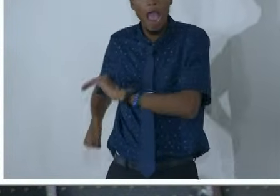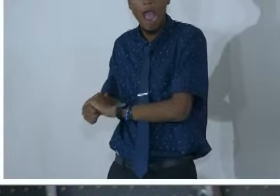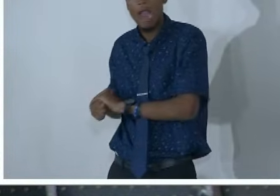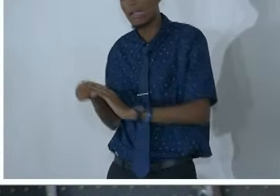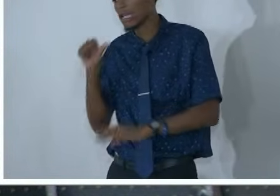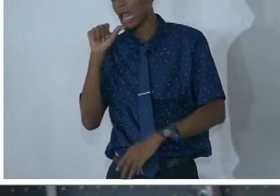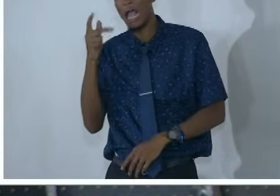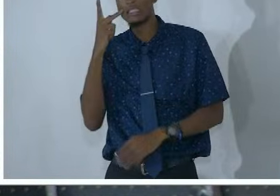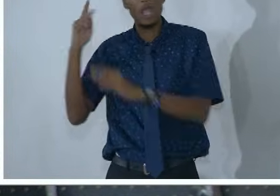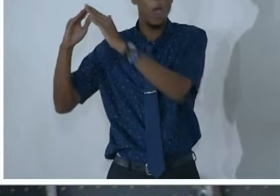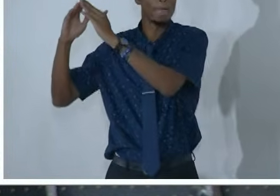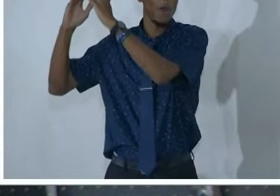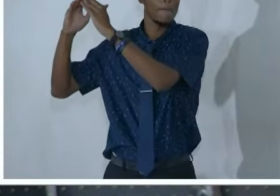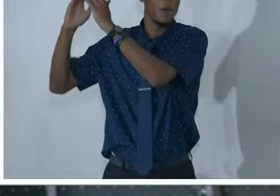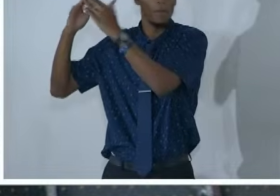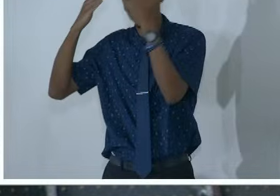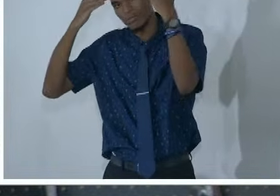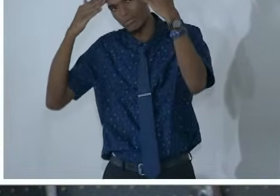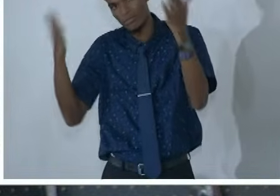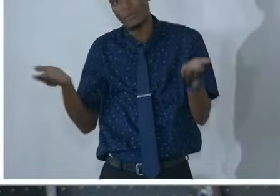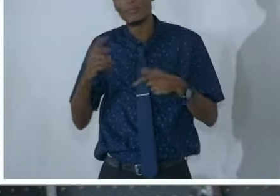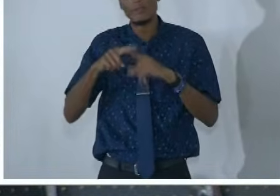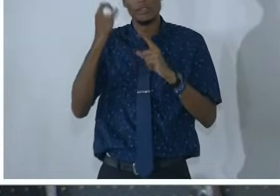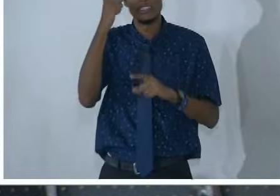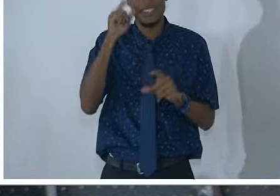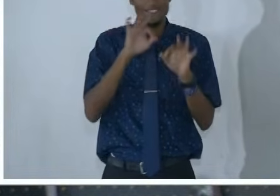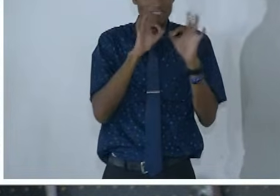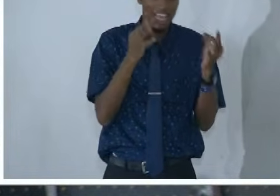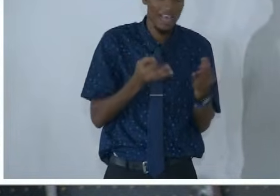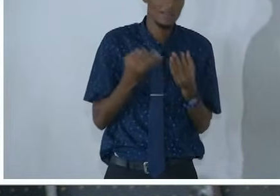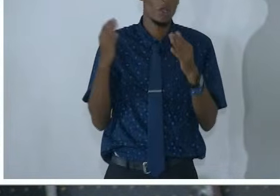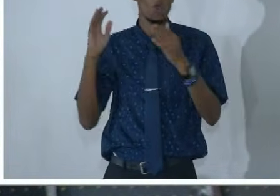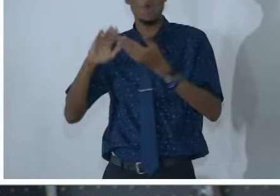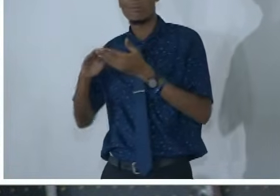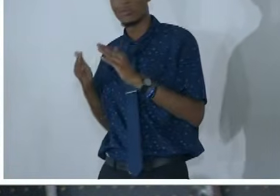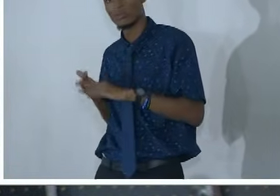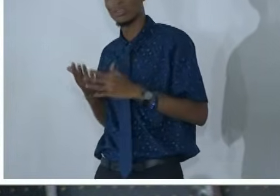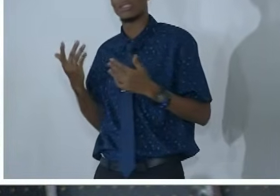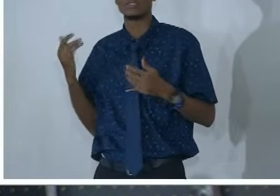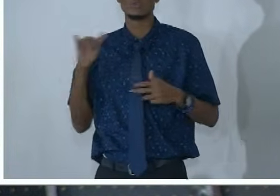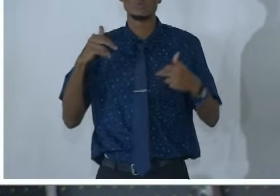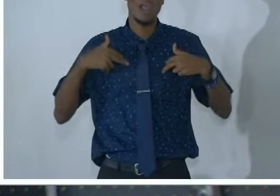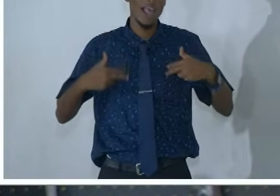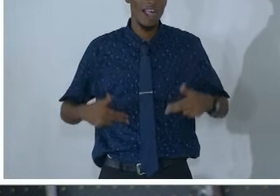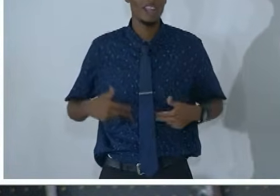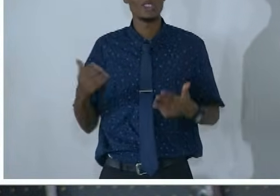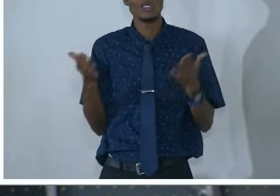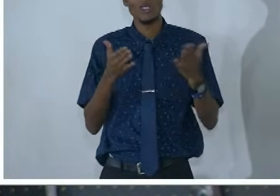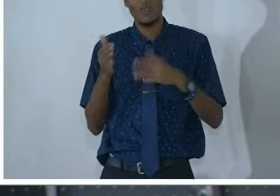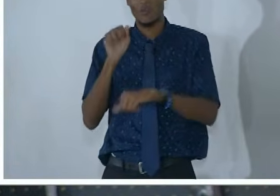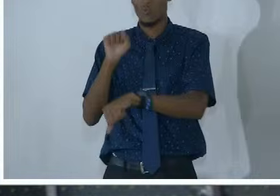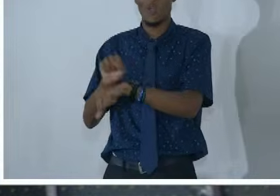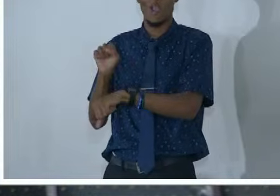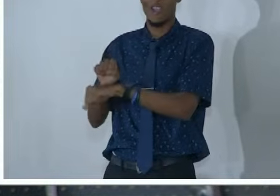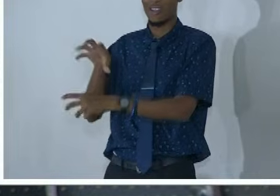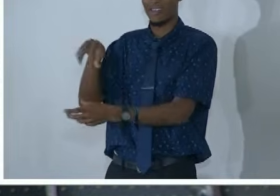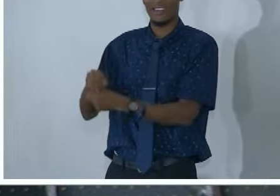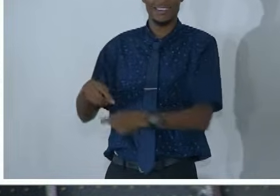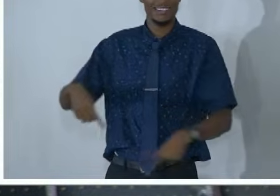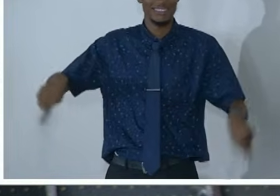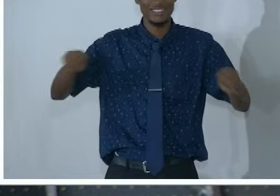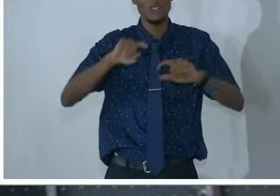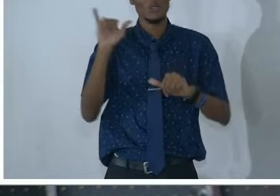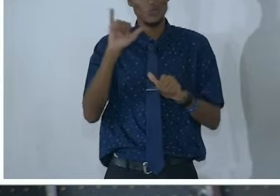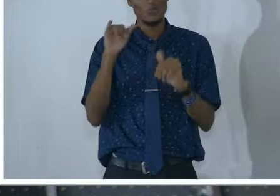home, affecting families, communities, of course, health services, the workplace, and the justice